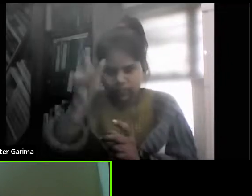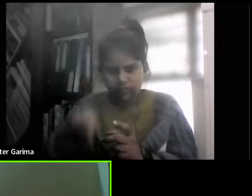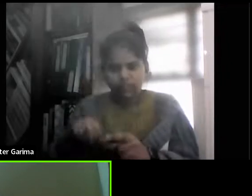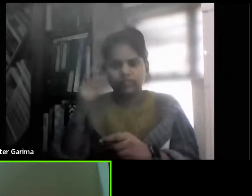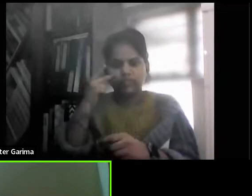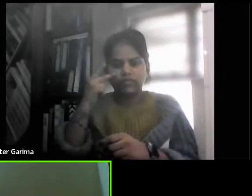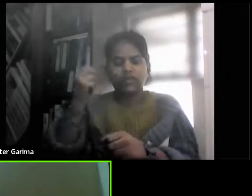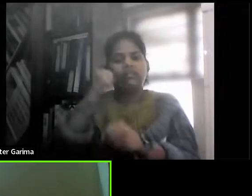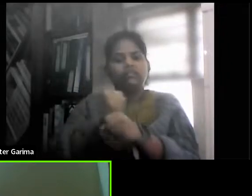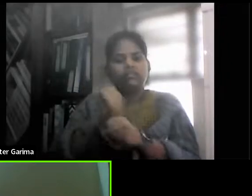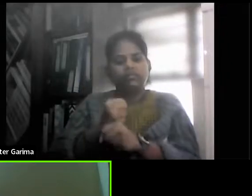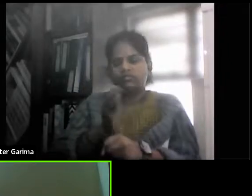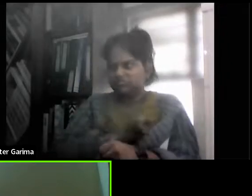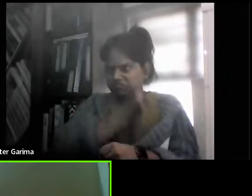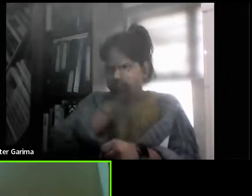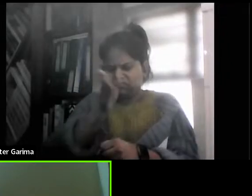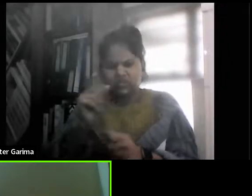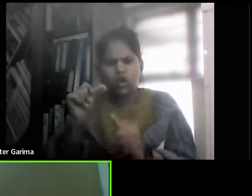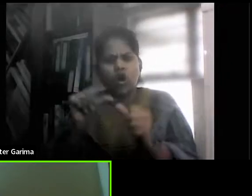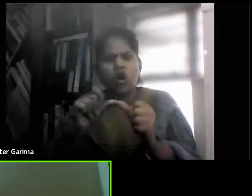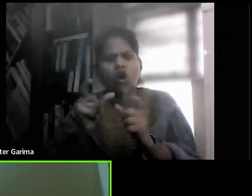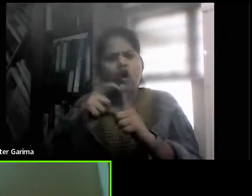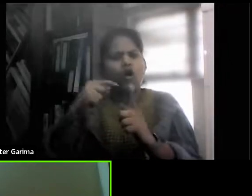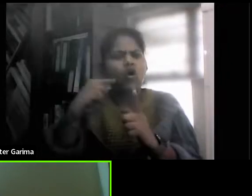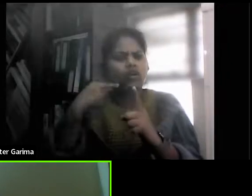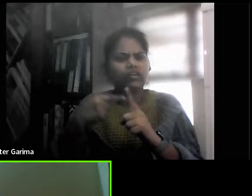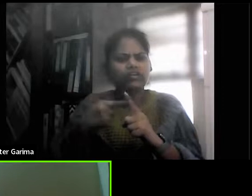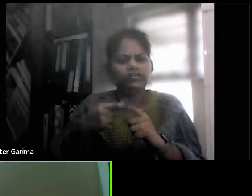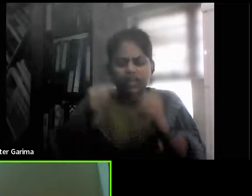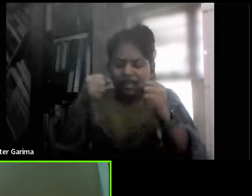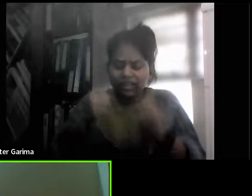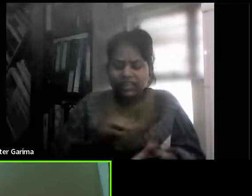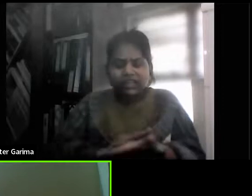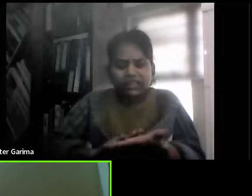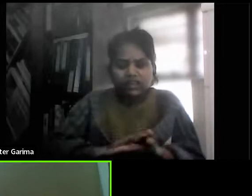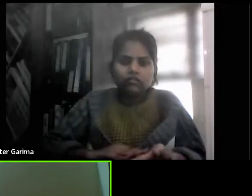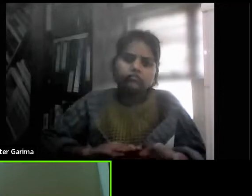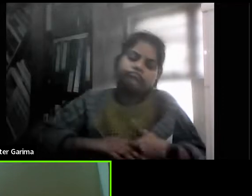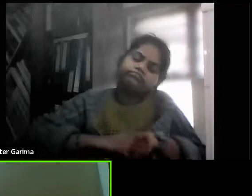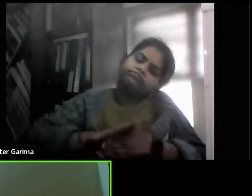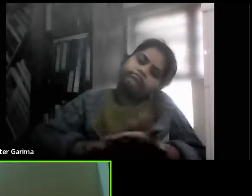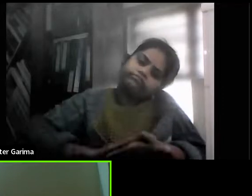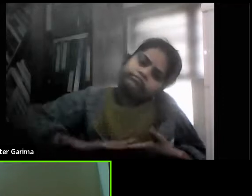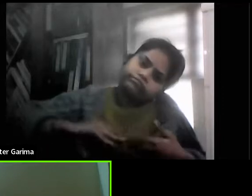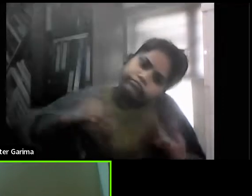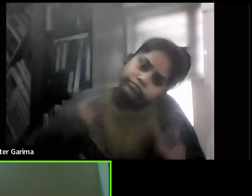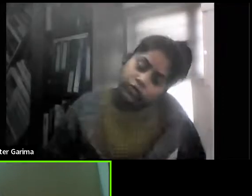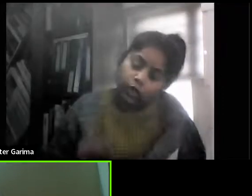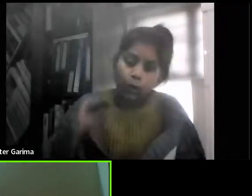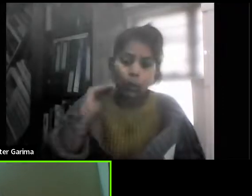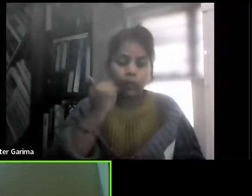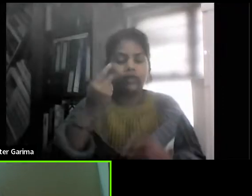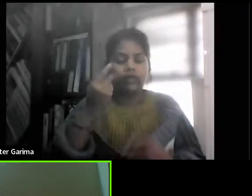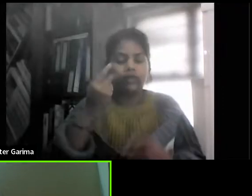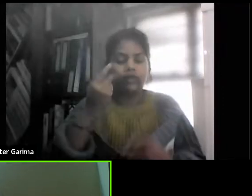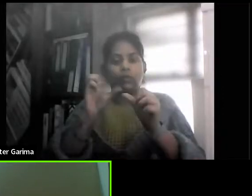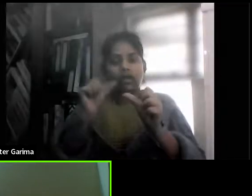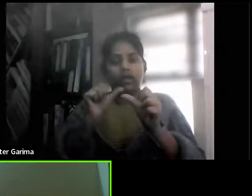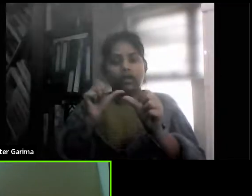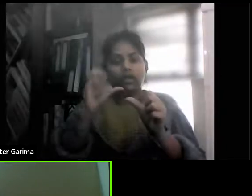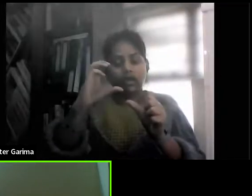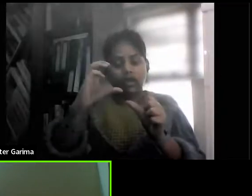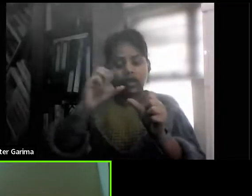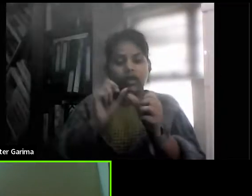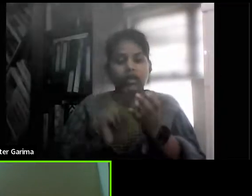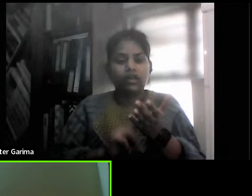that the seats will be filled as and when the vacancies arise. So they said that the demand was to